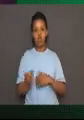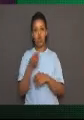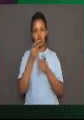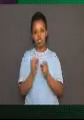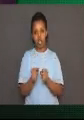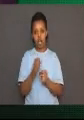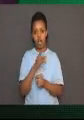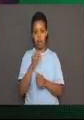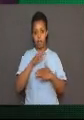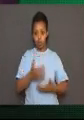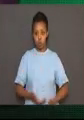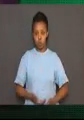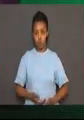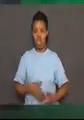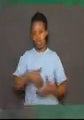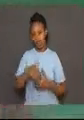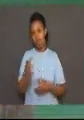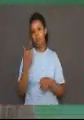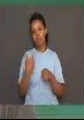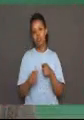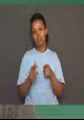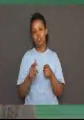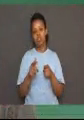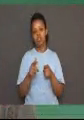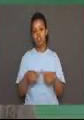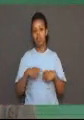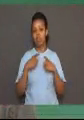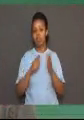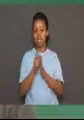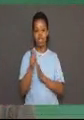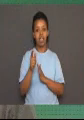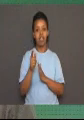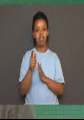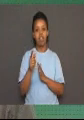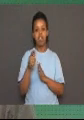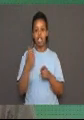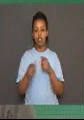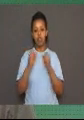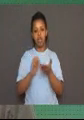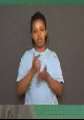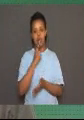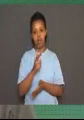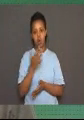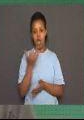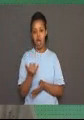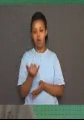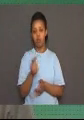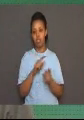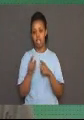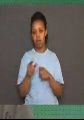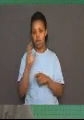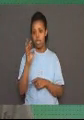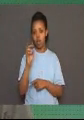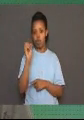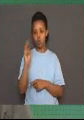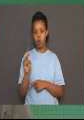fetus could be aborted. Let us discuss a few different types of